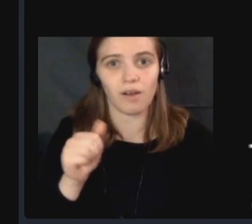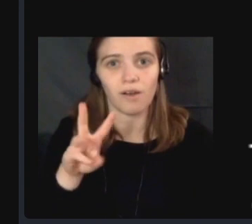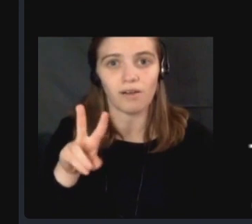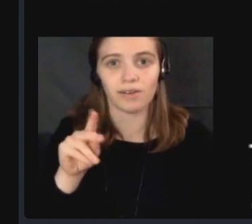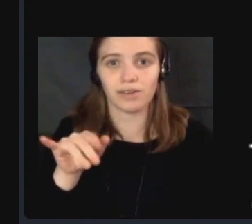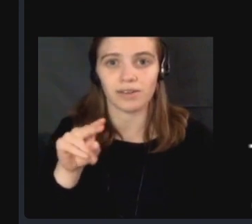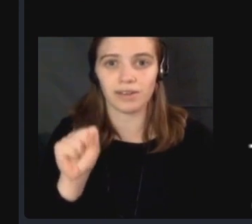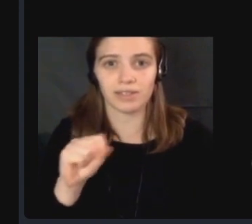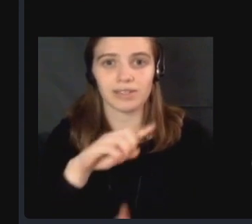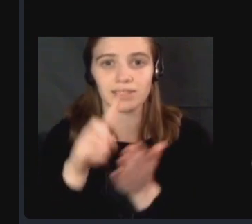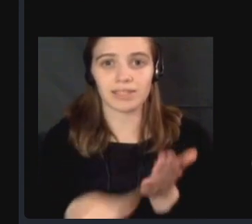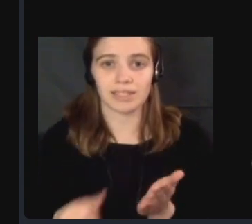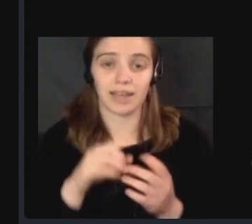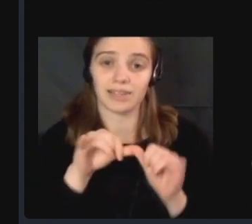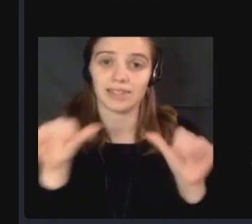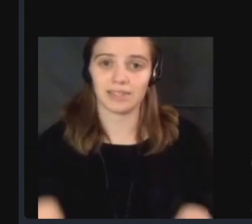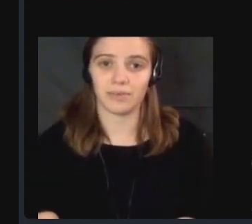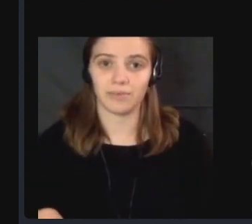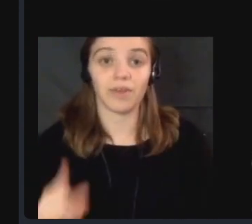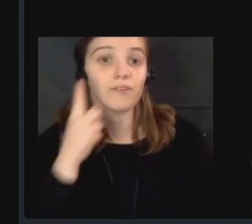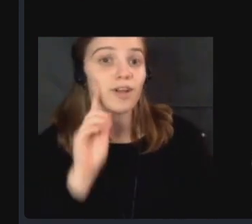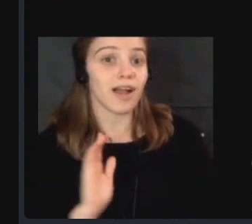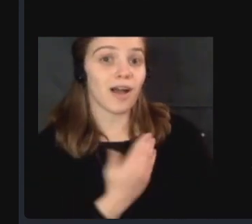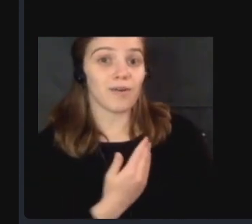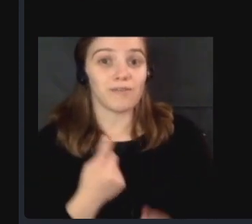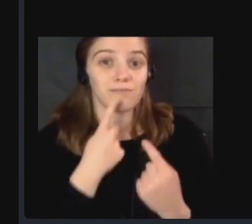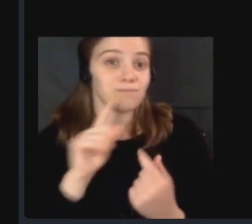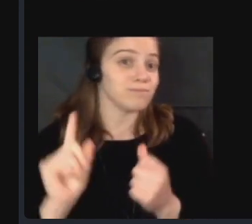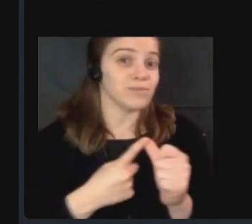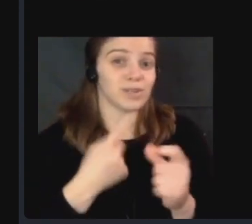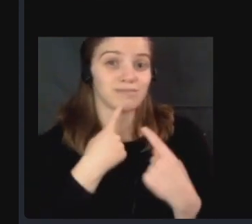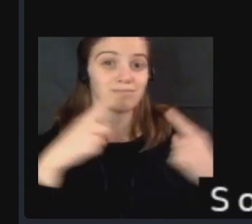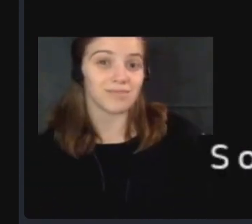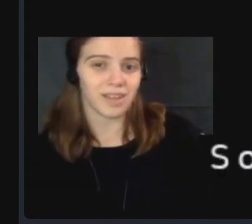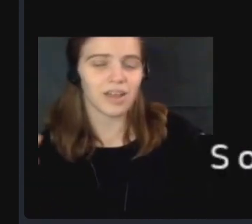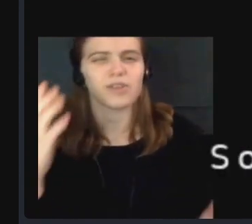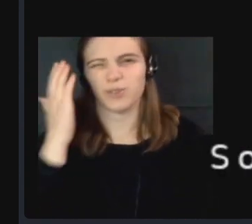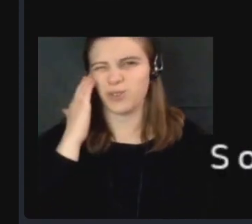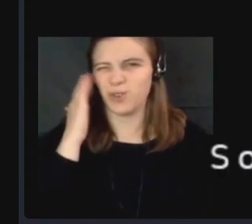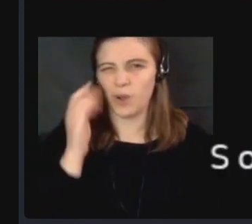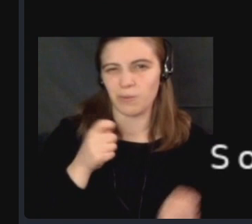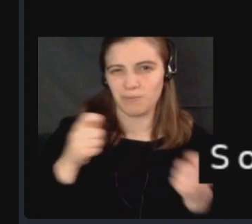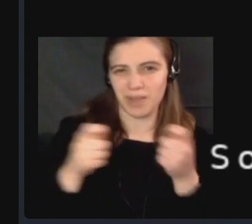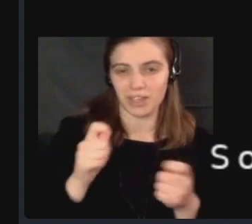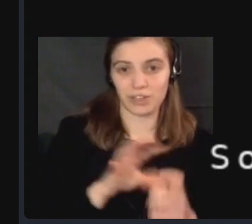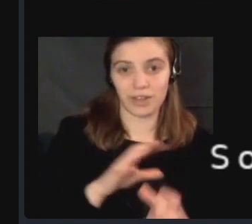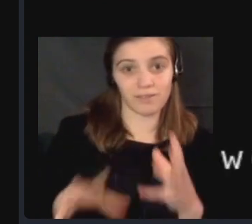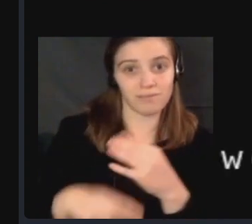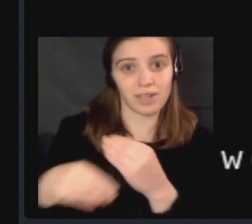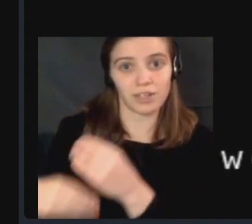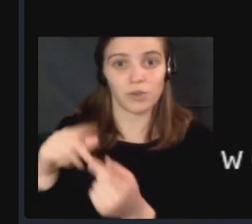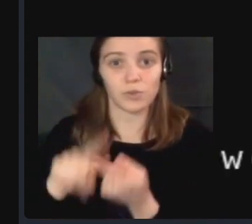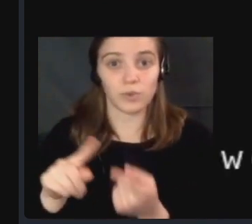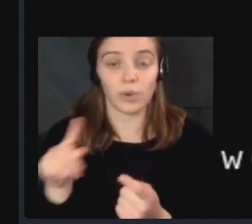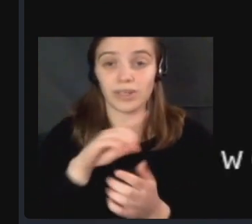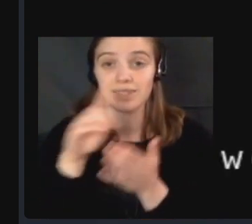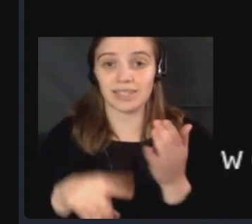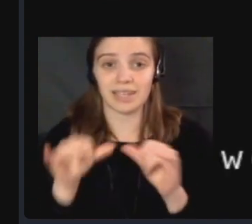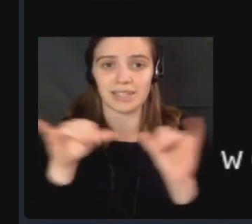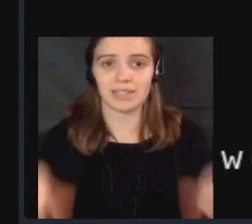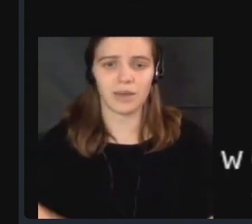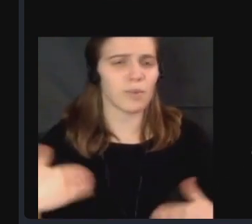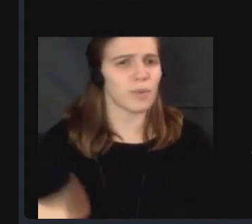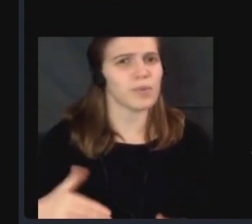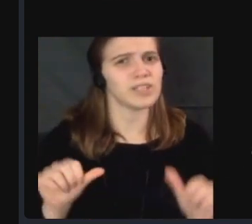So, Oui, il a for fait our ses diapos avec first Figma, oui. announcement, we know managing contributions to a design system that many others rely on is challenging,